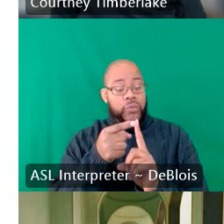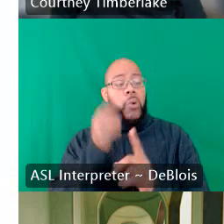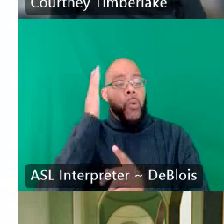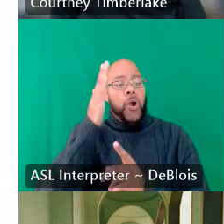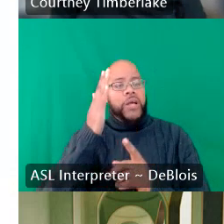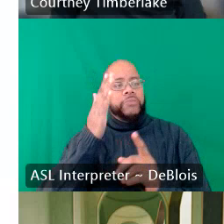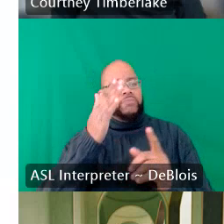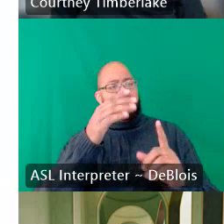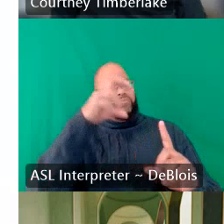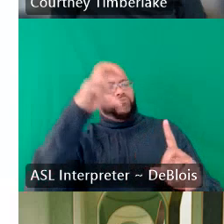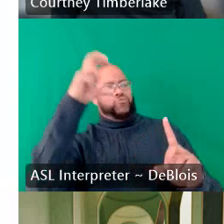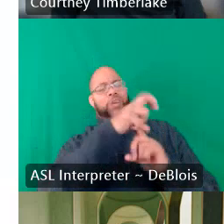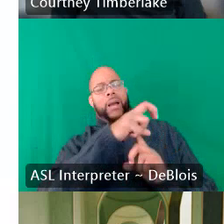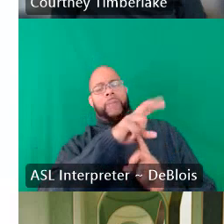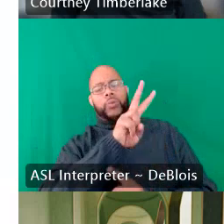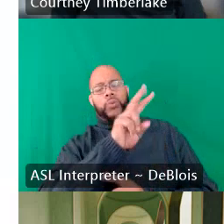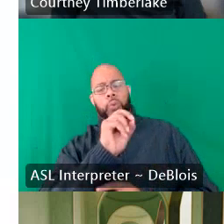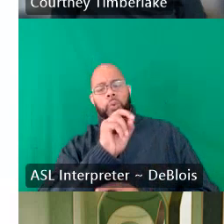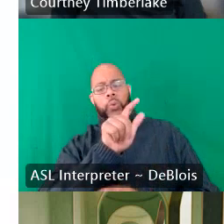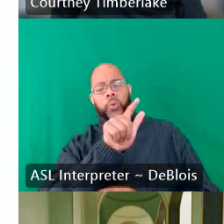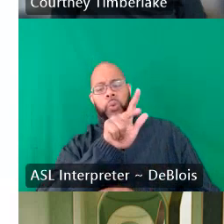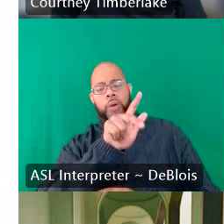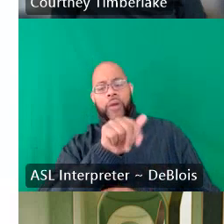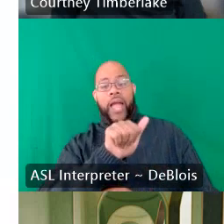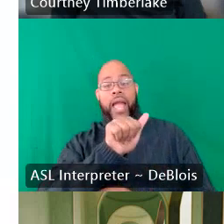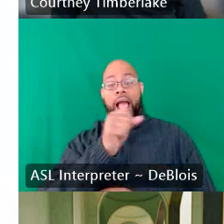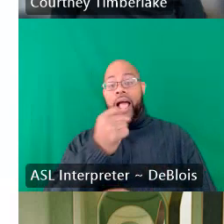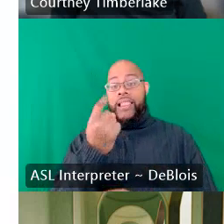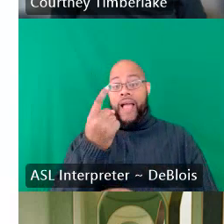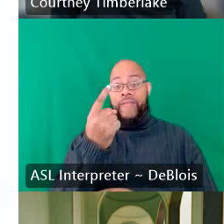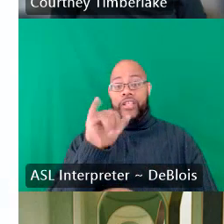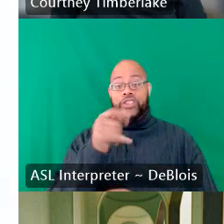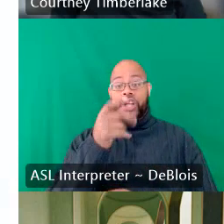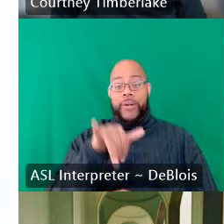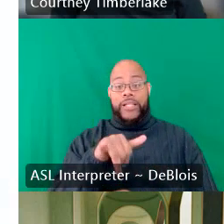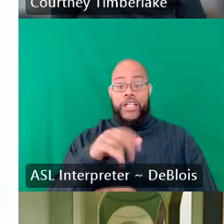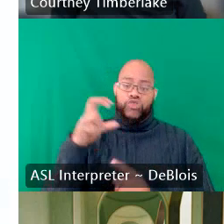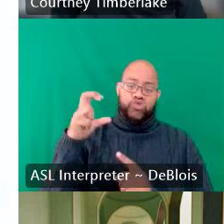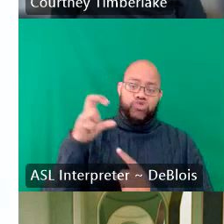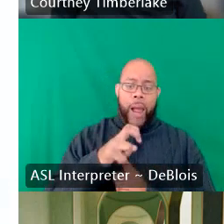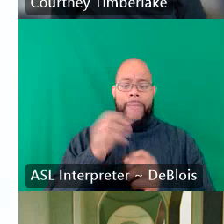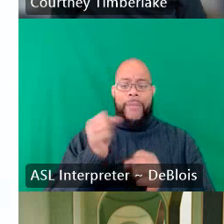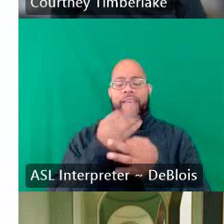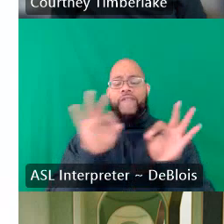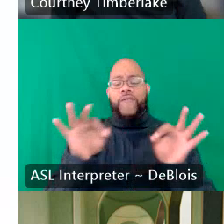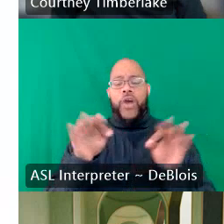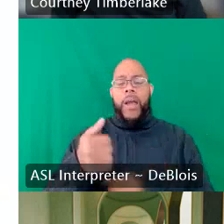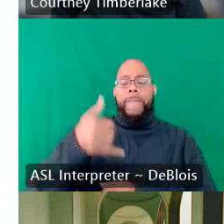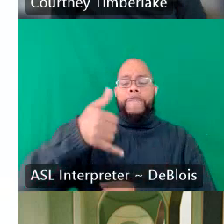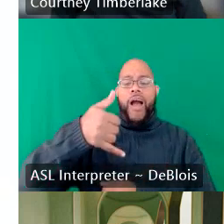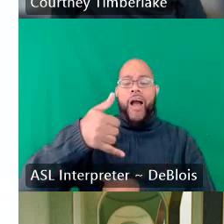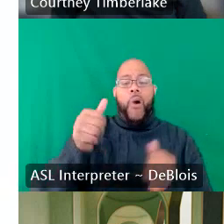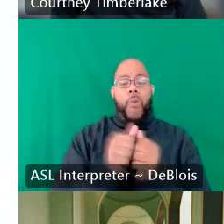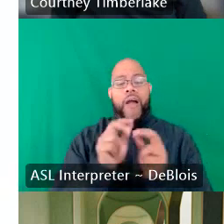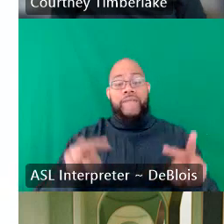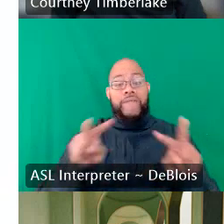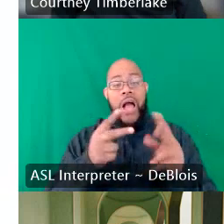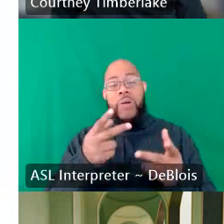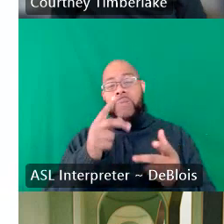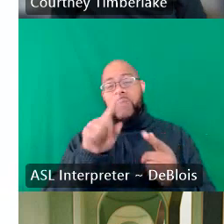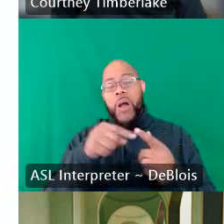crowned the 2023 A11 Jeopardy champion and receive a free mug with a value of no more